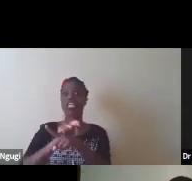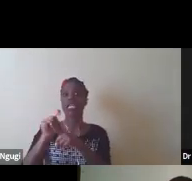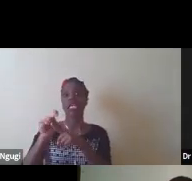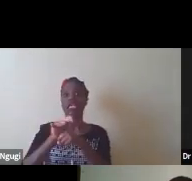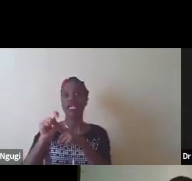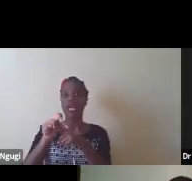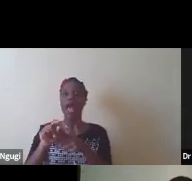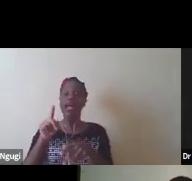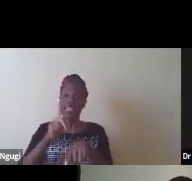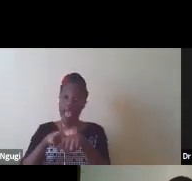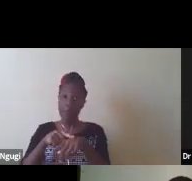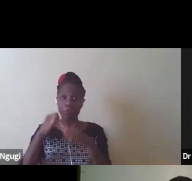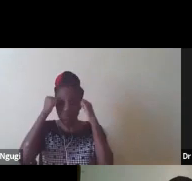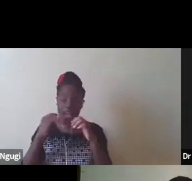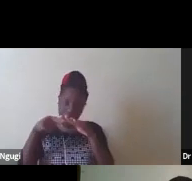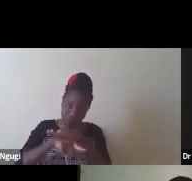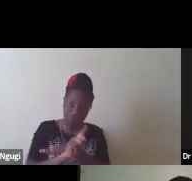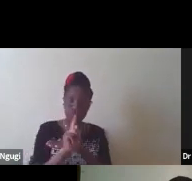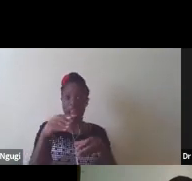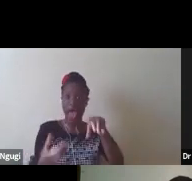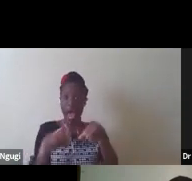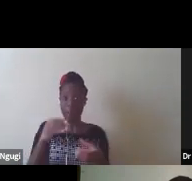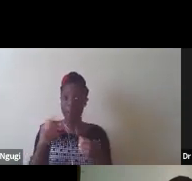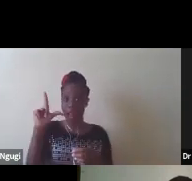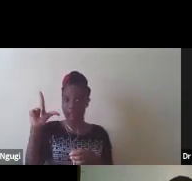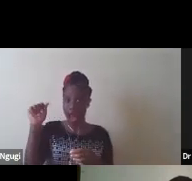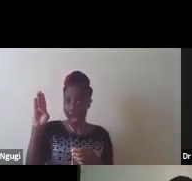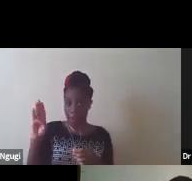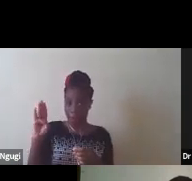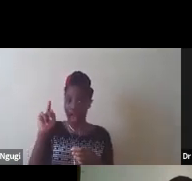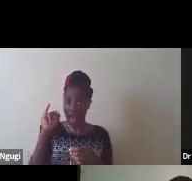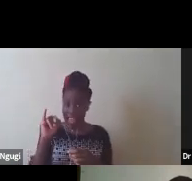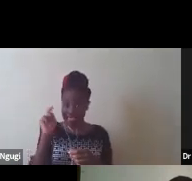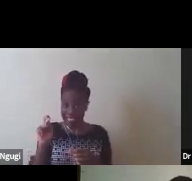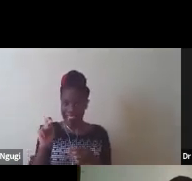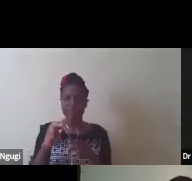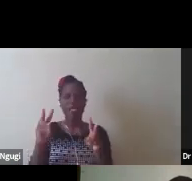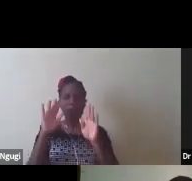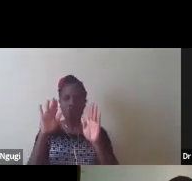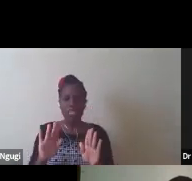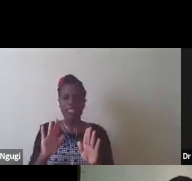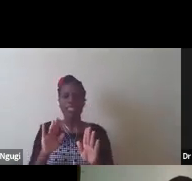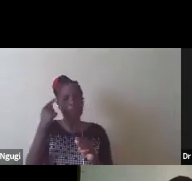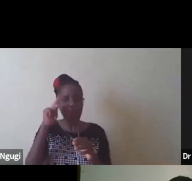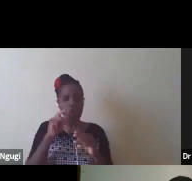them to quickly get on board. And that's very, very important. So within the second cycle institutions, that is something that is helping to recruit a number of